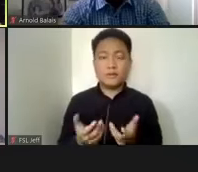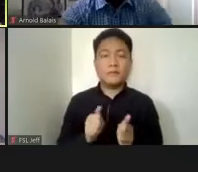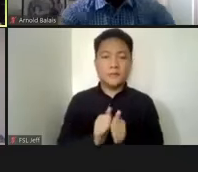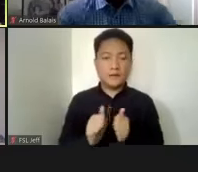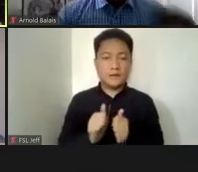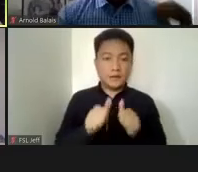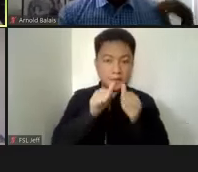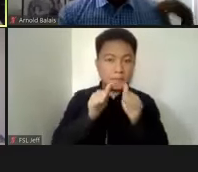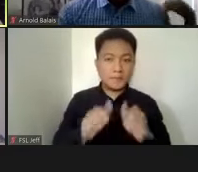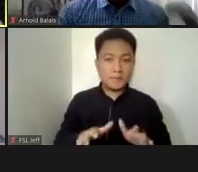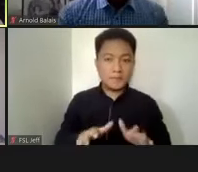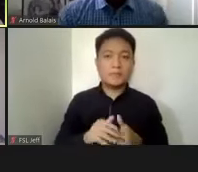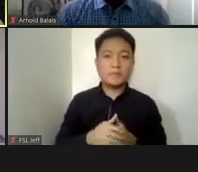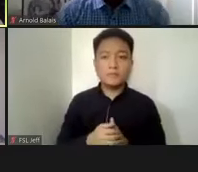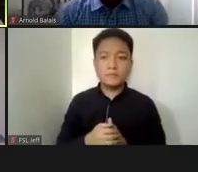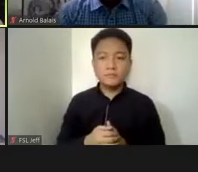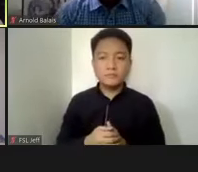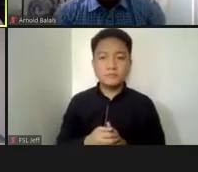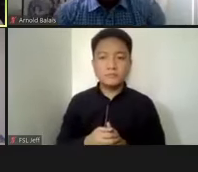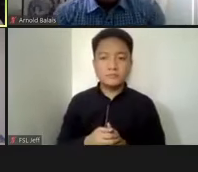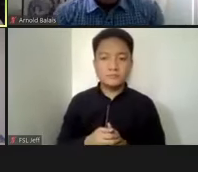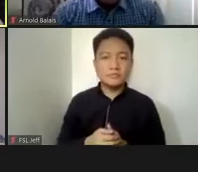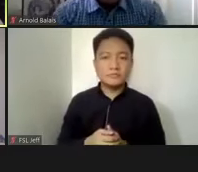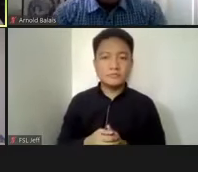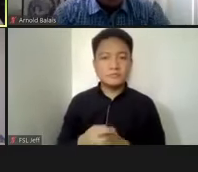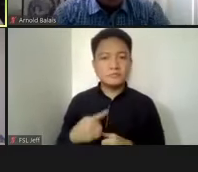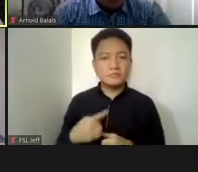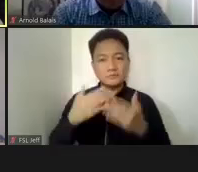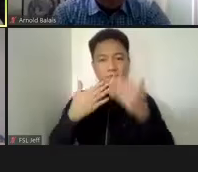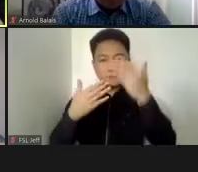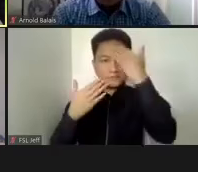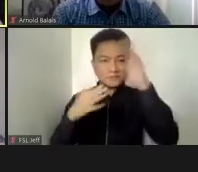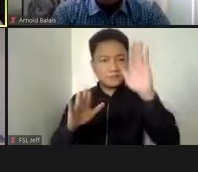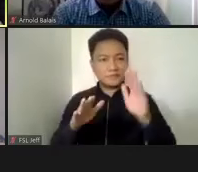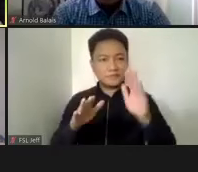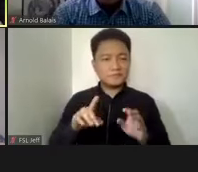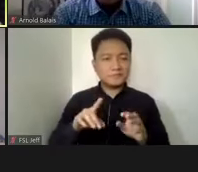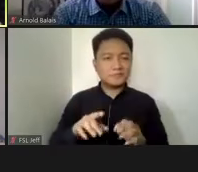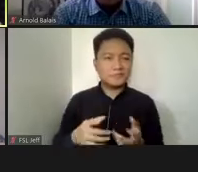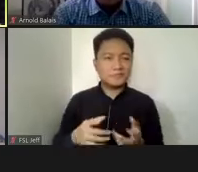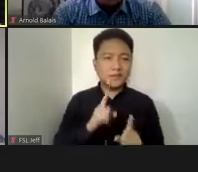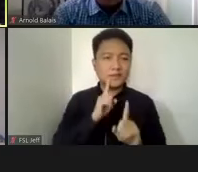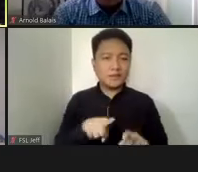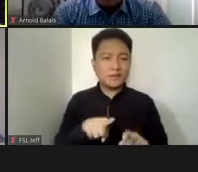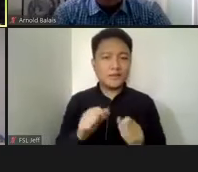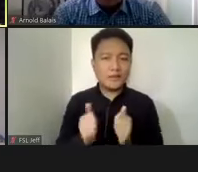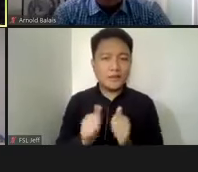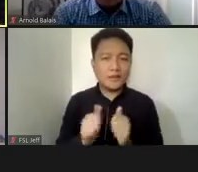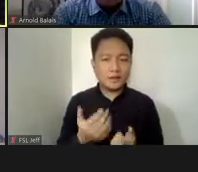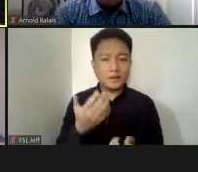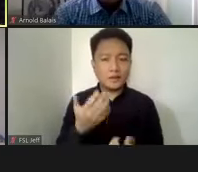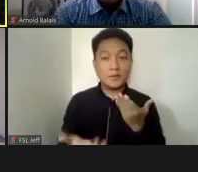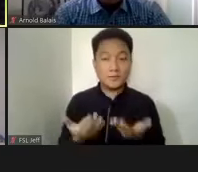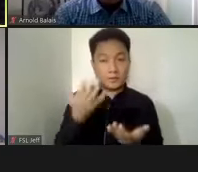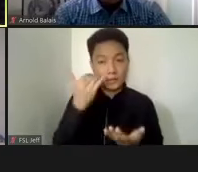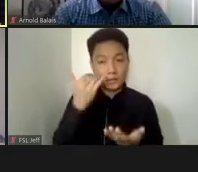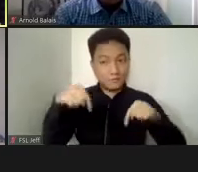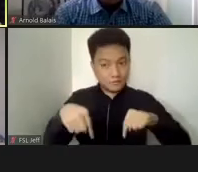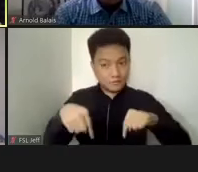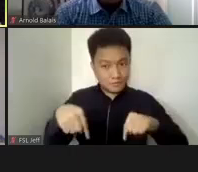maybe that's why we're here. That's why we've been brought together to share our stories,